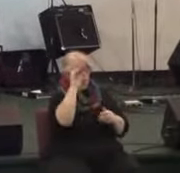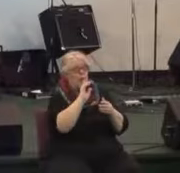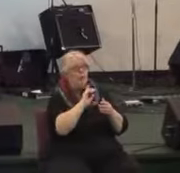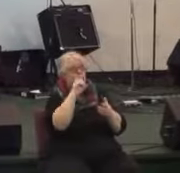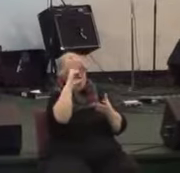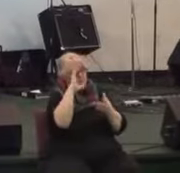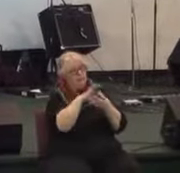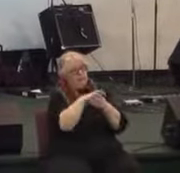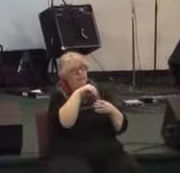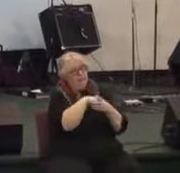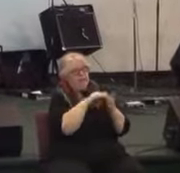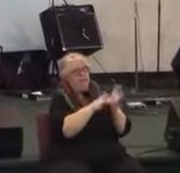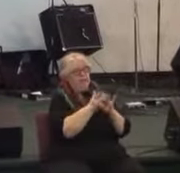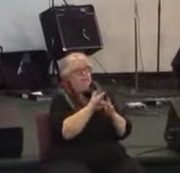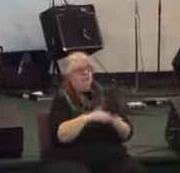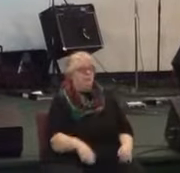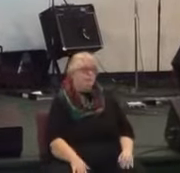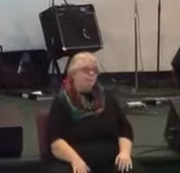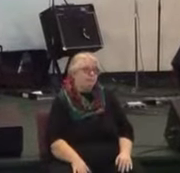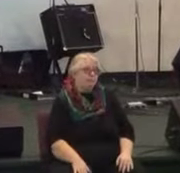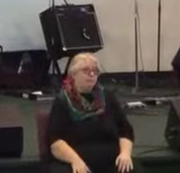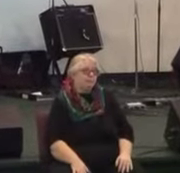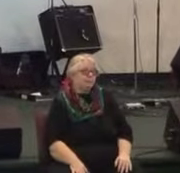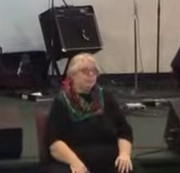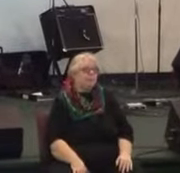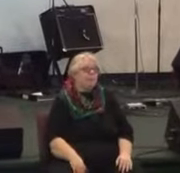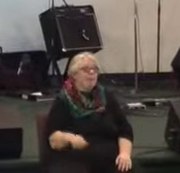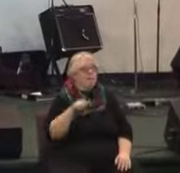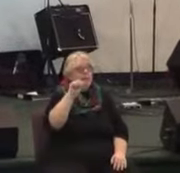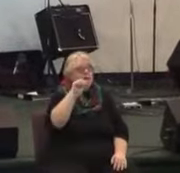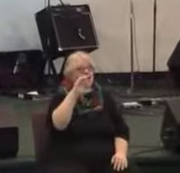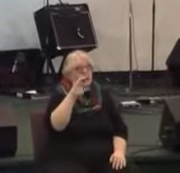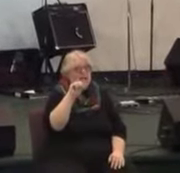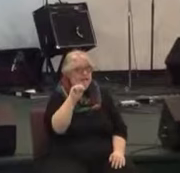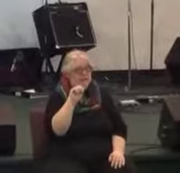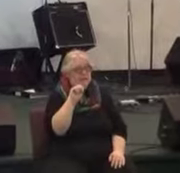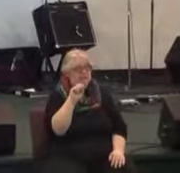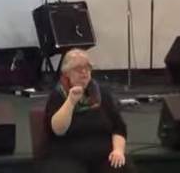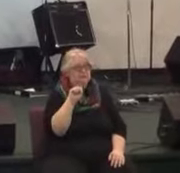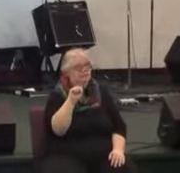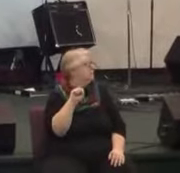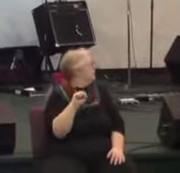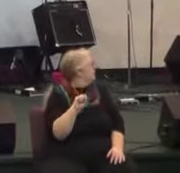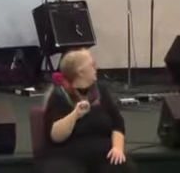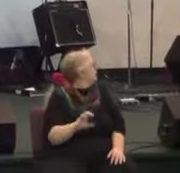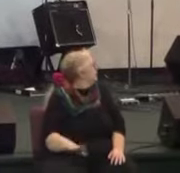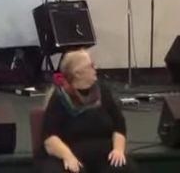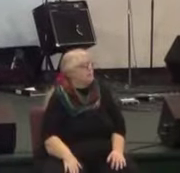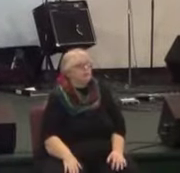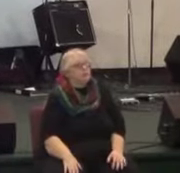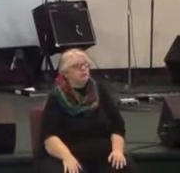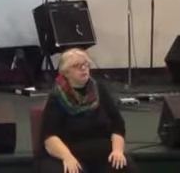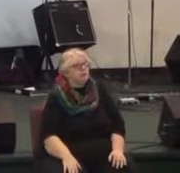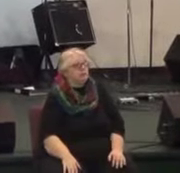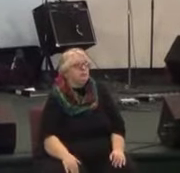That's where our scripture picks up today in Acts 12, verses 1 through 19. And we're going to read it. I've got about 10 points I